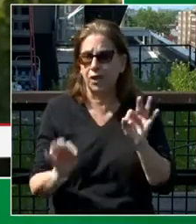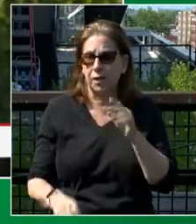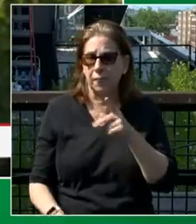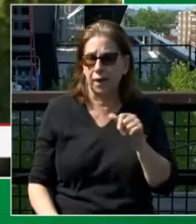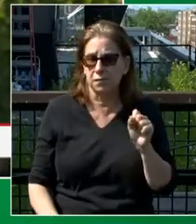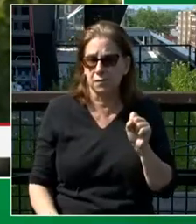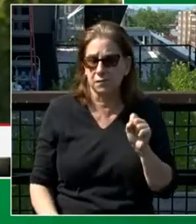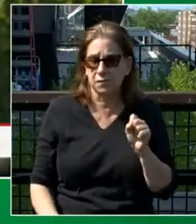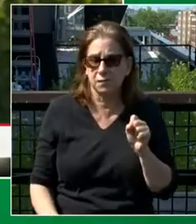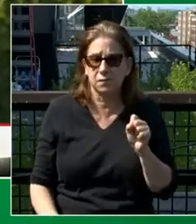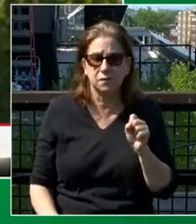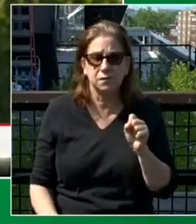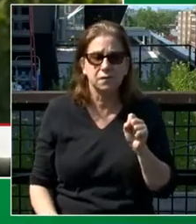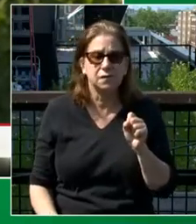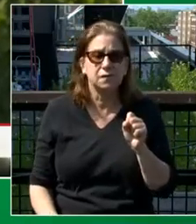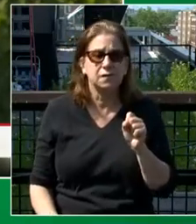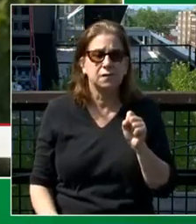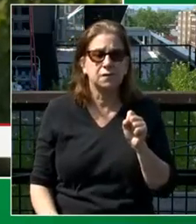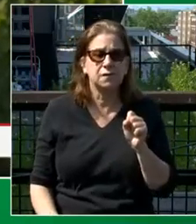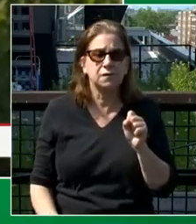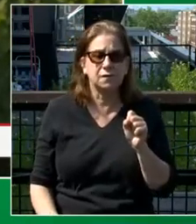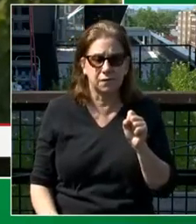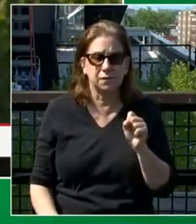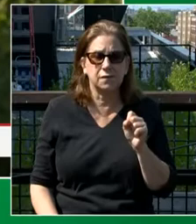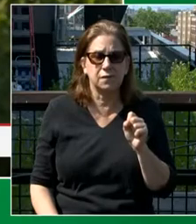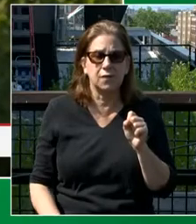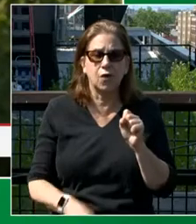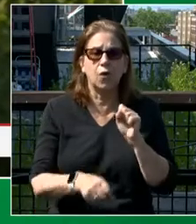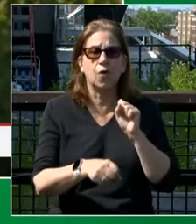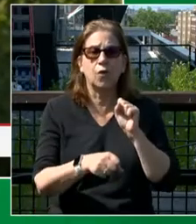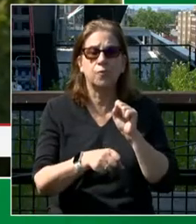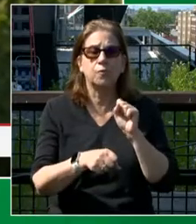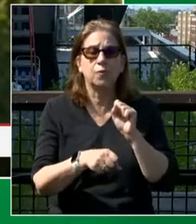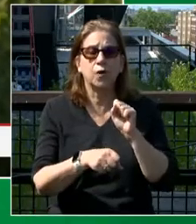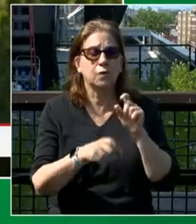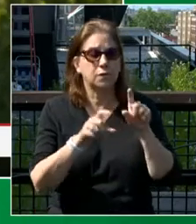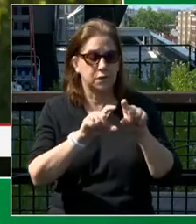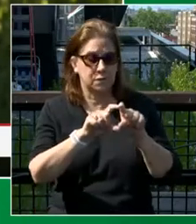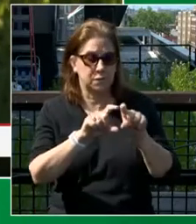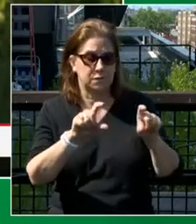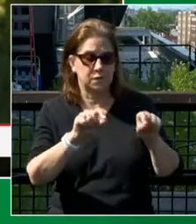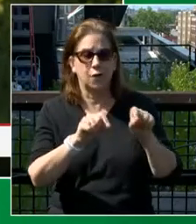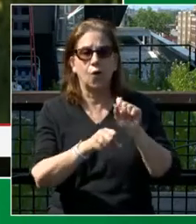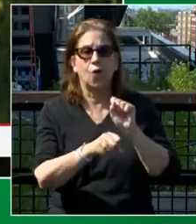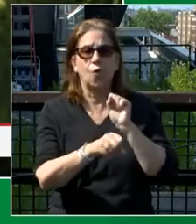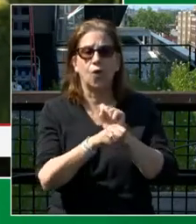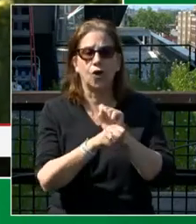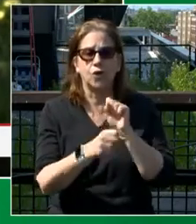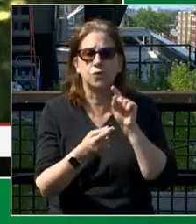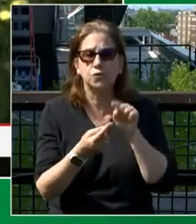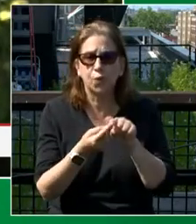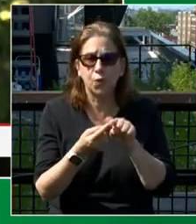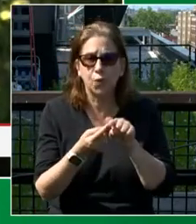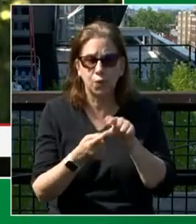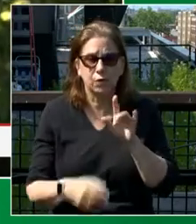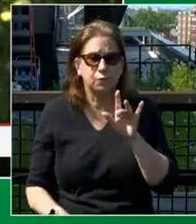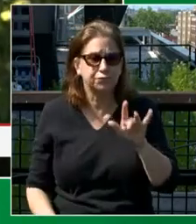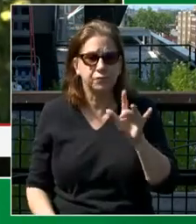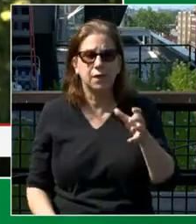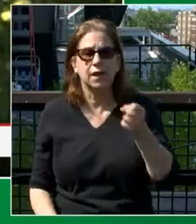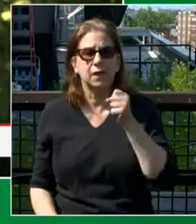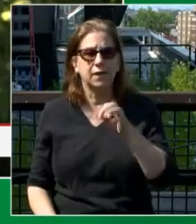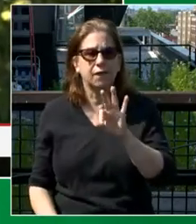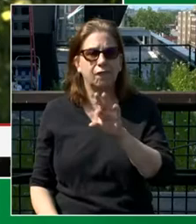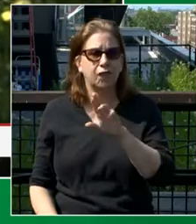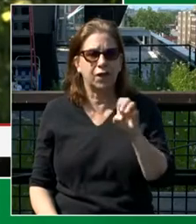get a free cup of joe on us on Mondays. So we look forward to seeing you. Outstanding. So Sabangwe, how has it been received? What have